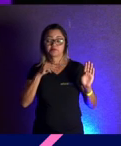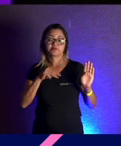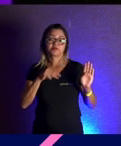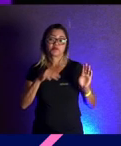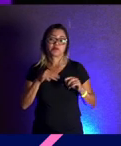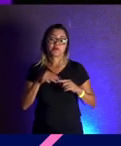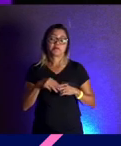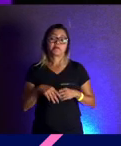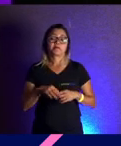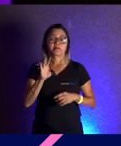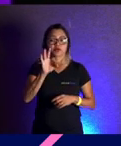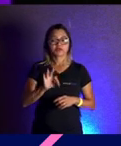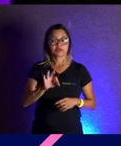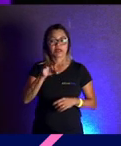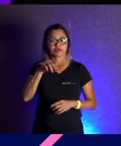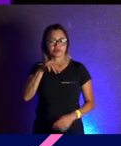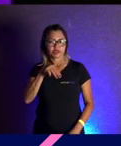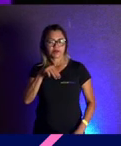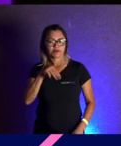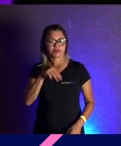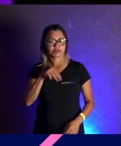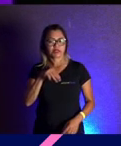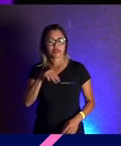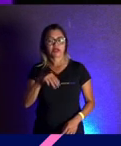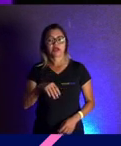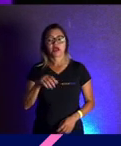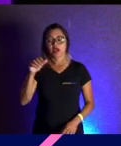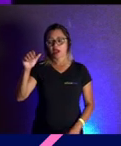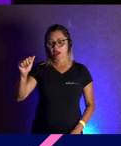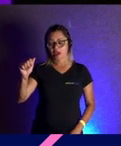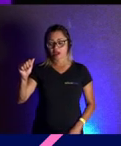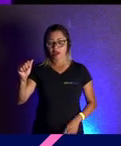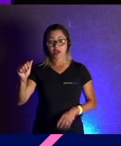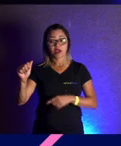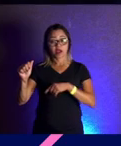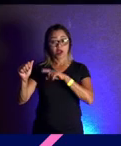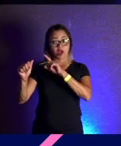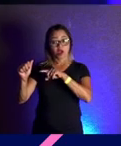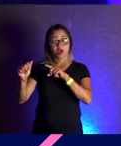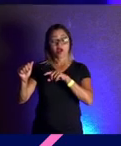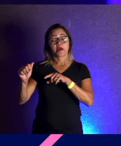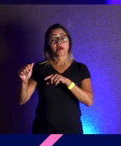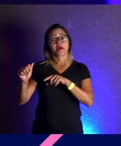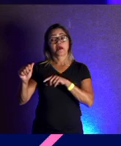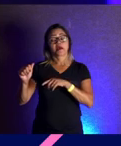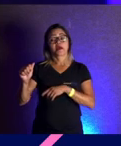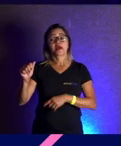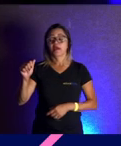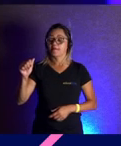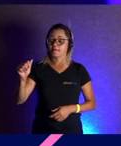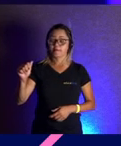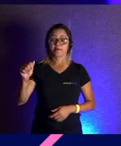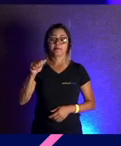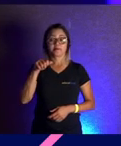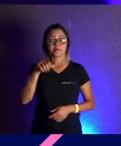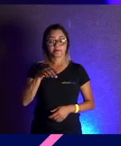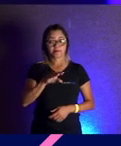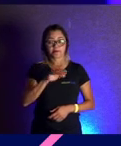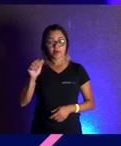documented by both A and B is N over N. Here's where it gets